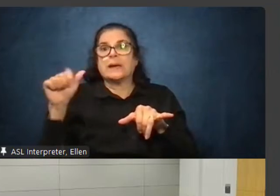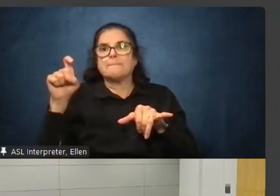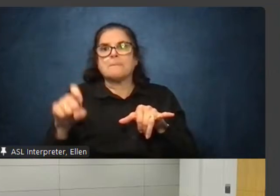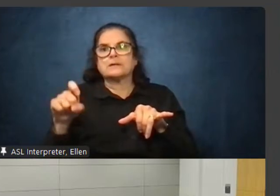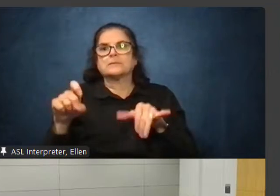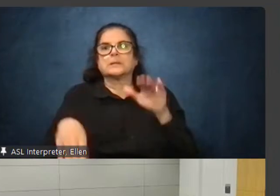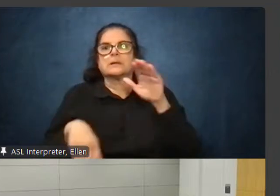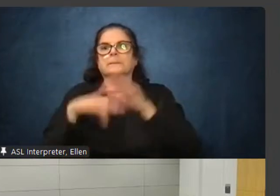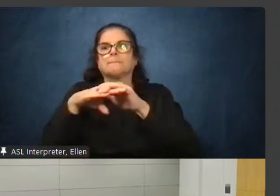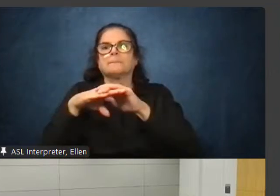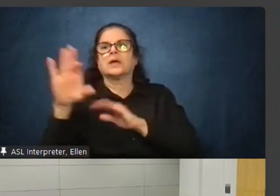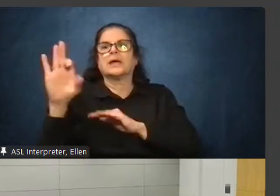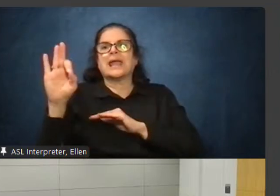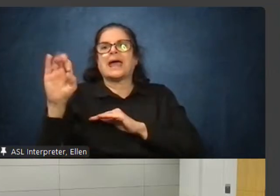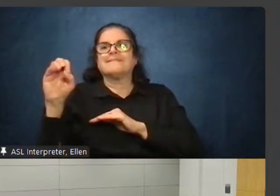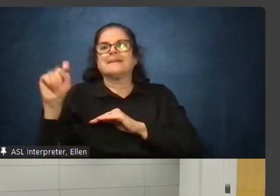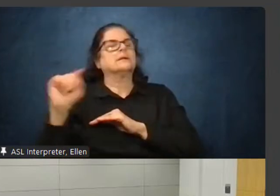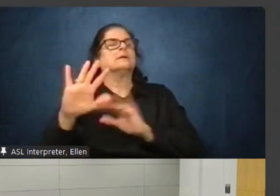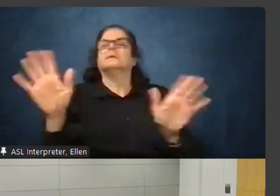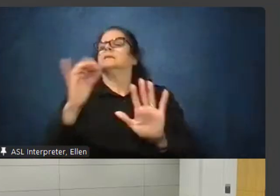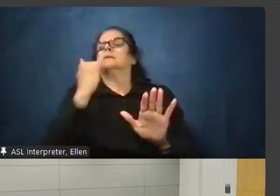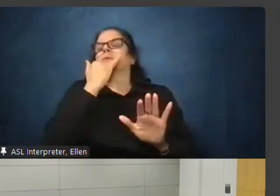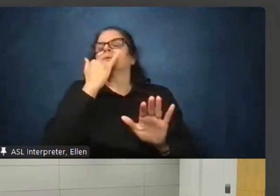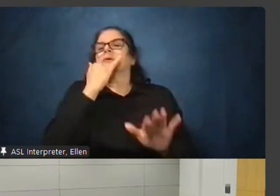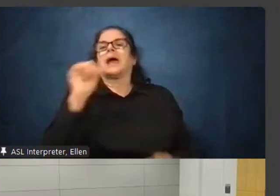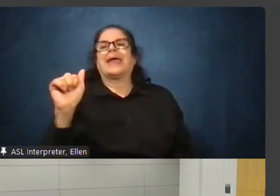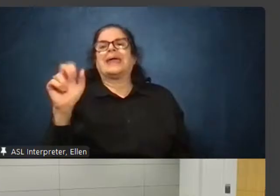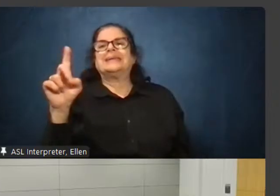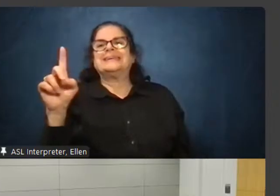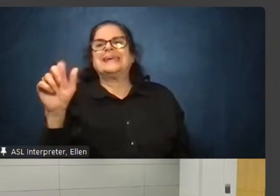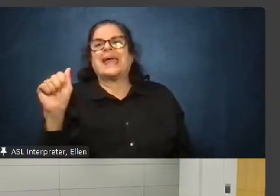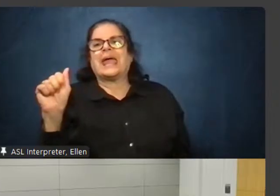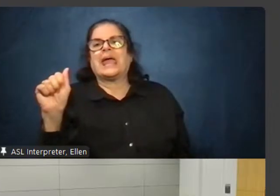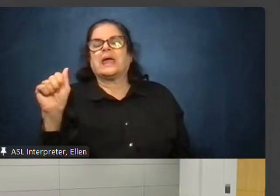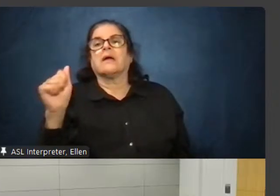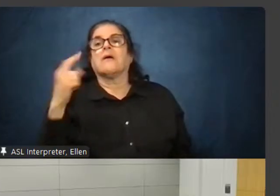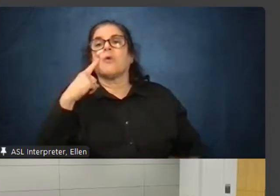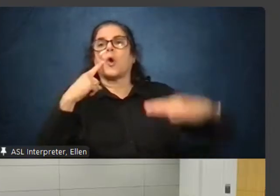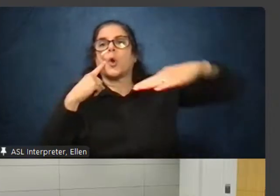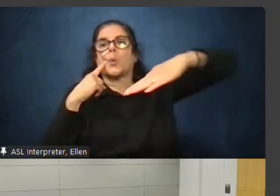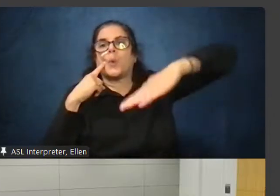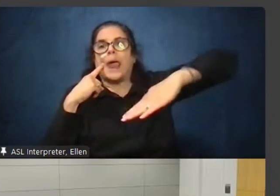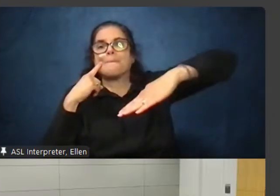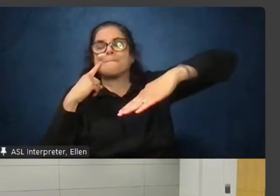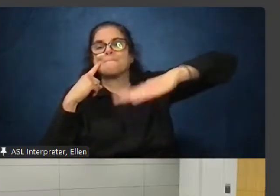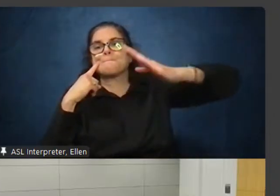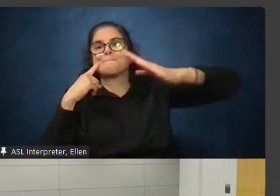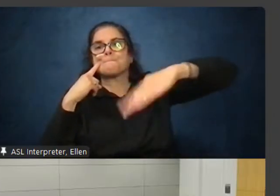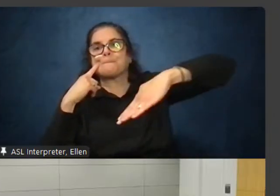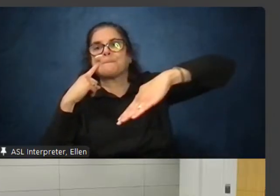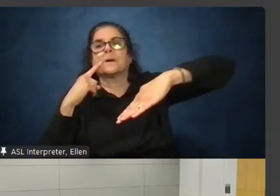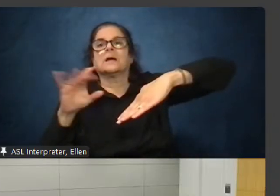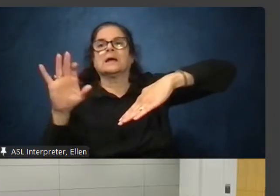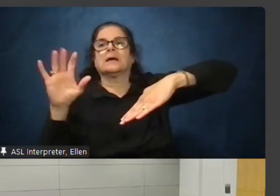have 9 feet of width, or I guess the ADA loading area, right? We have to unload a ramp has 9 feet of width. So in